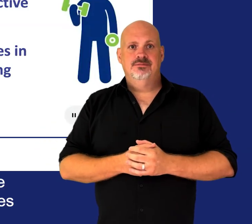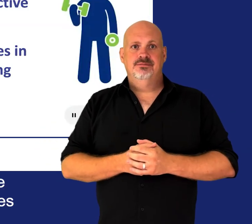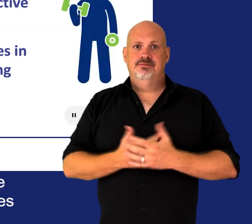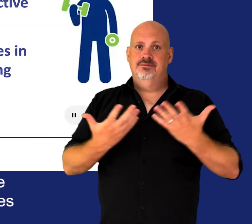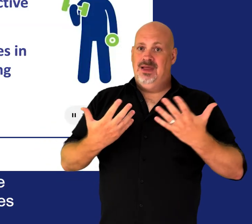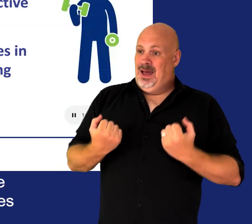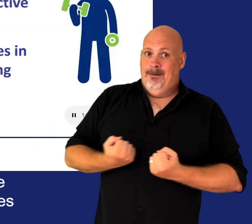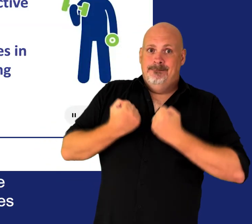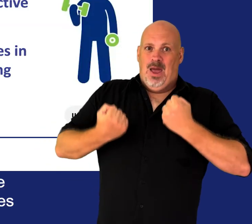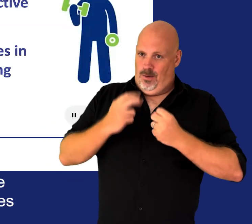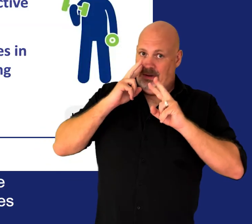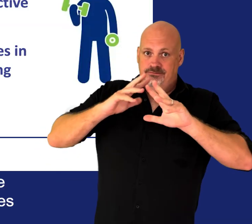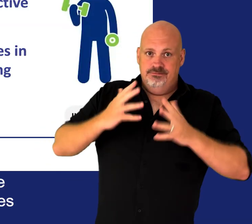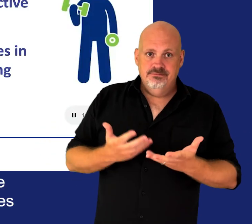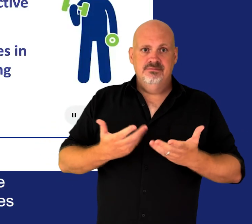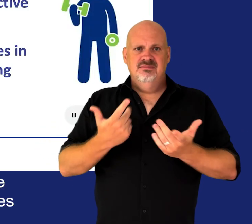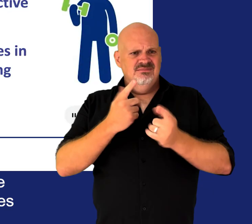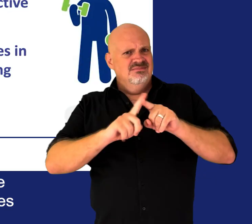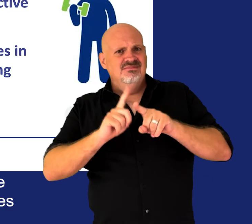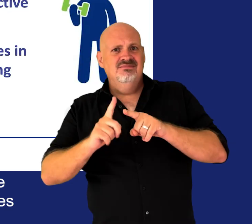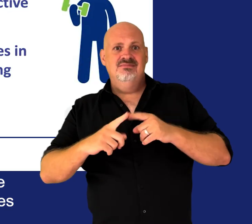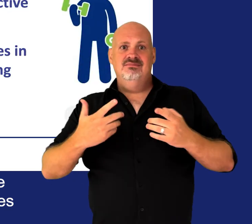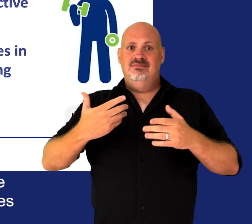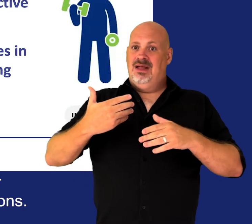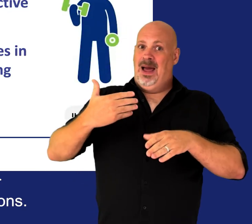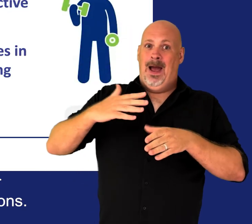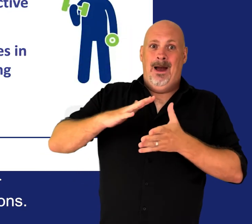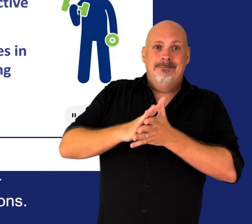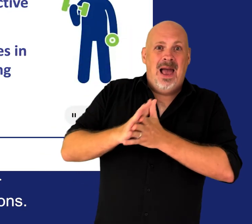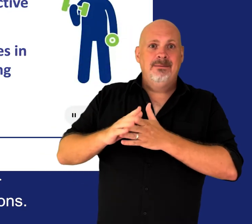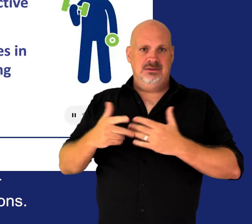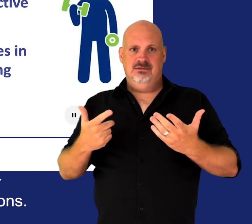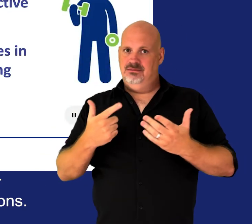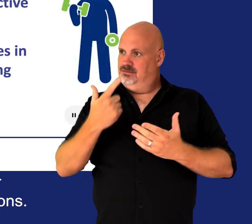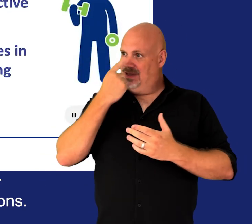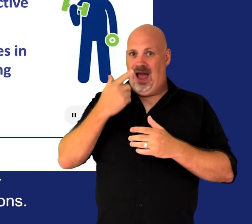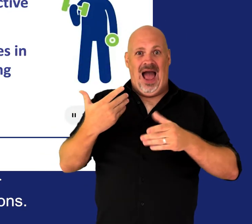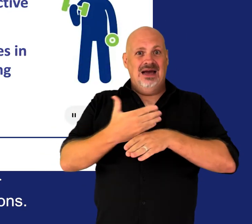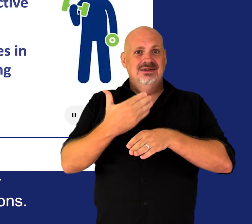non-visible impairment and multiple impairment affect access to activities and how inclusive